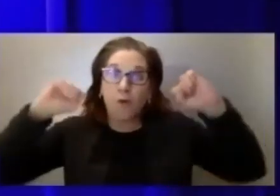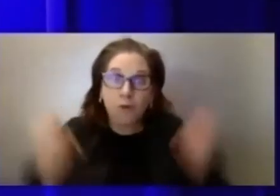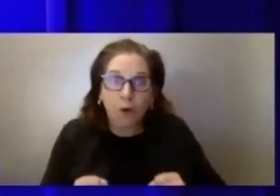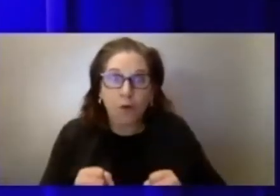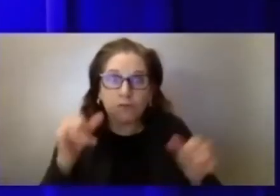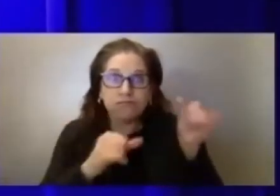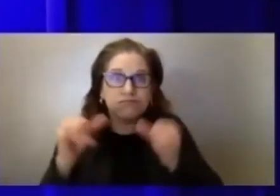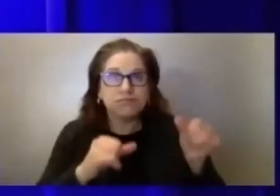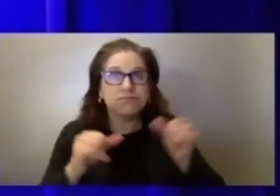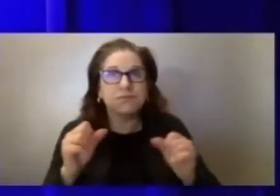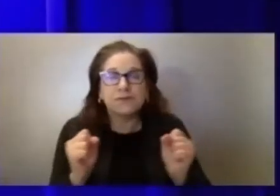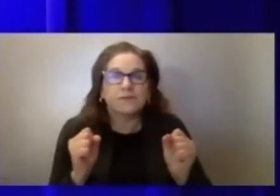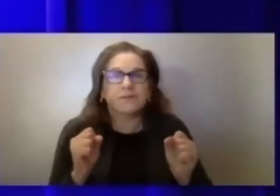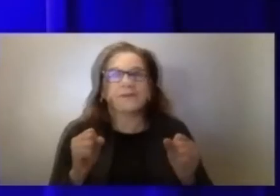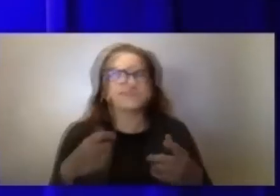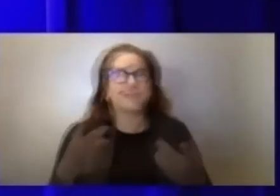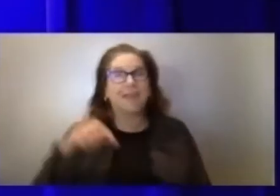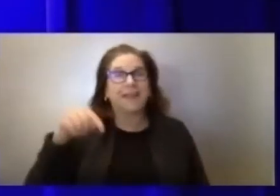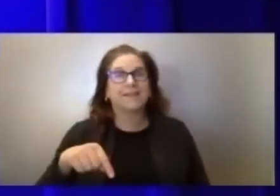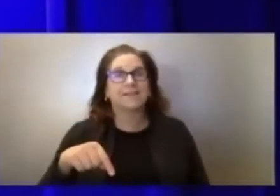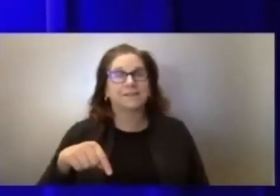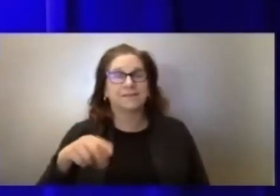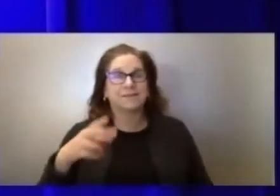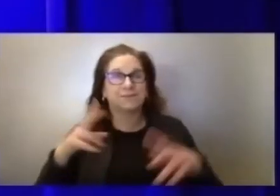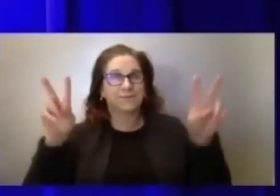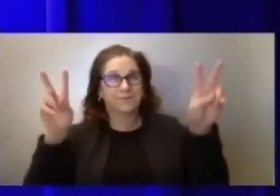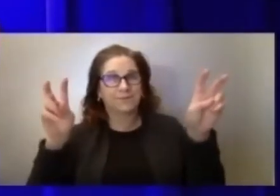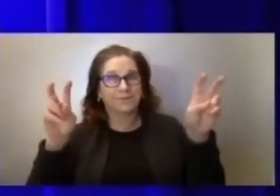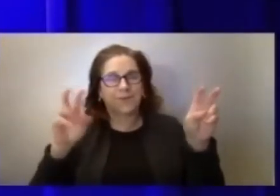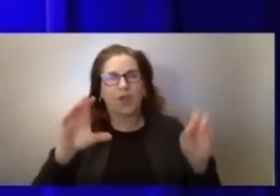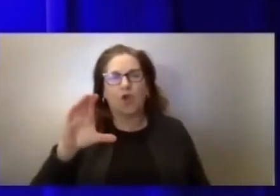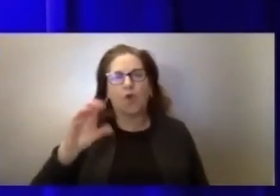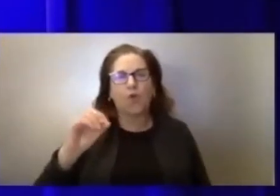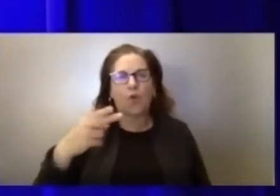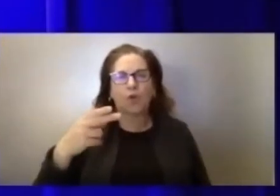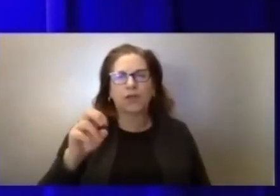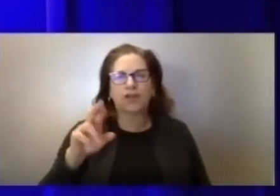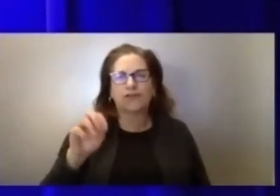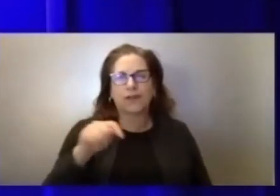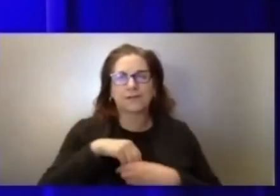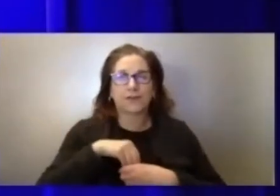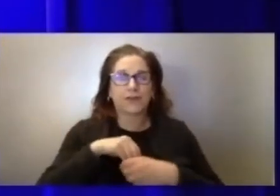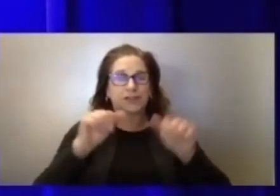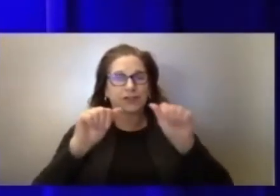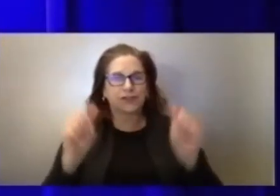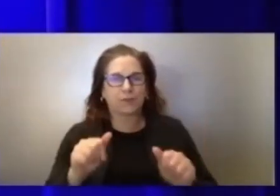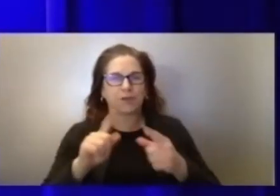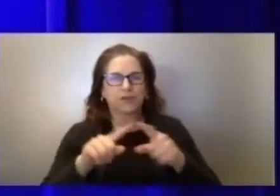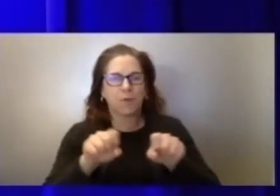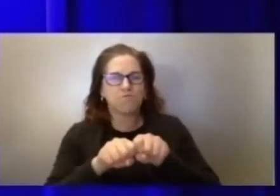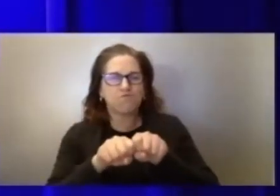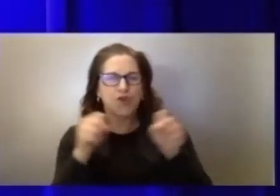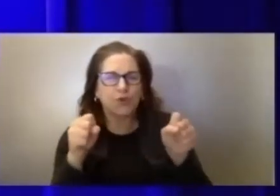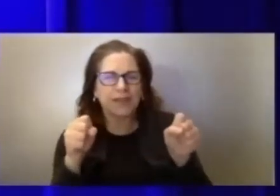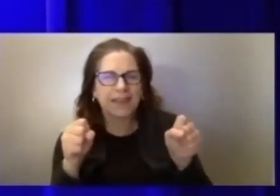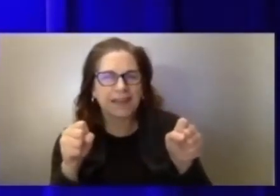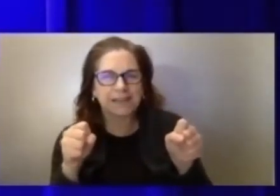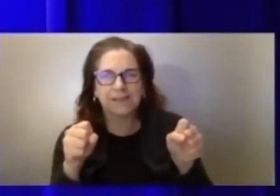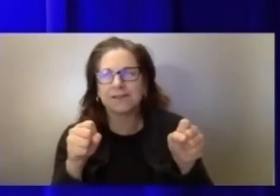all in below freezing weather. So this is called A Coherent